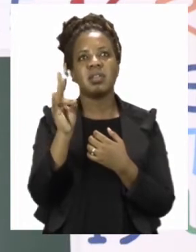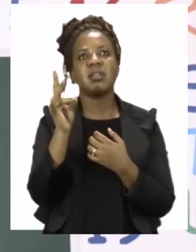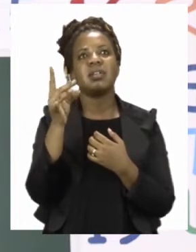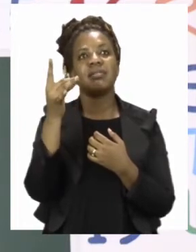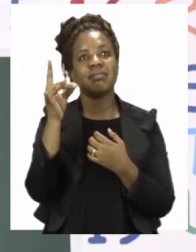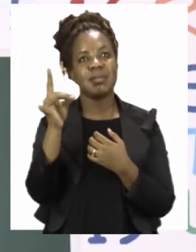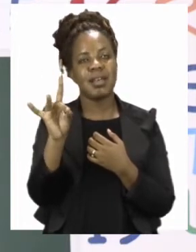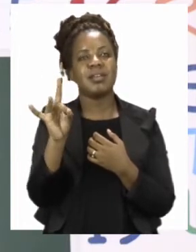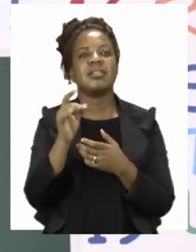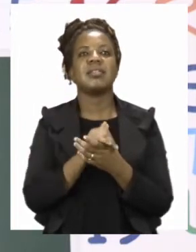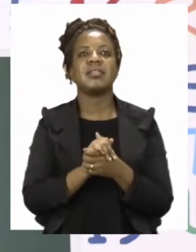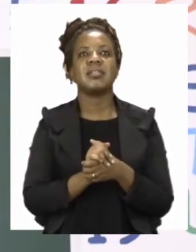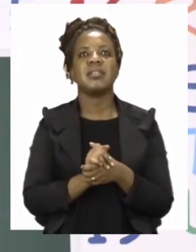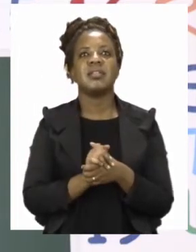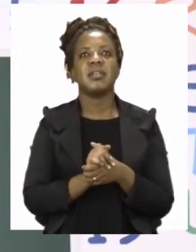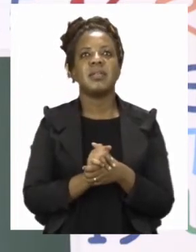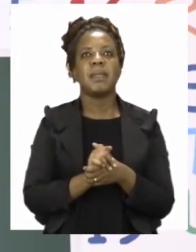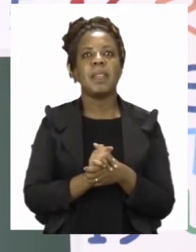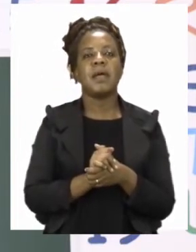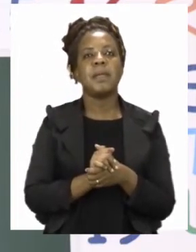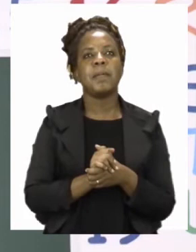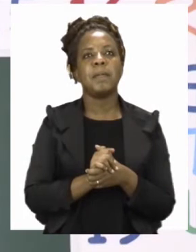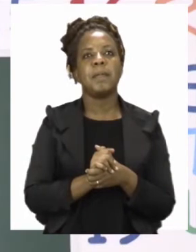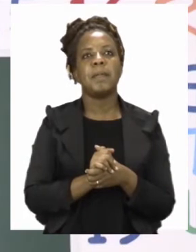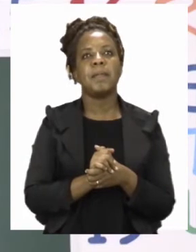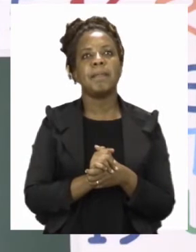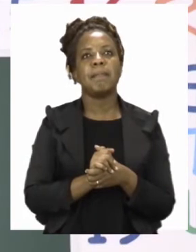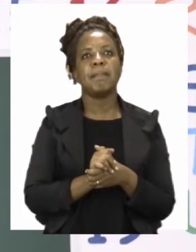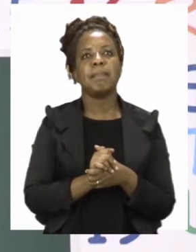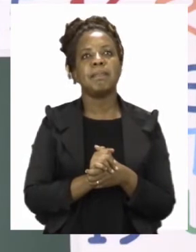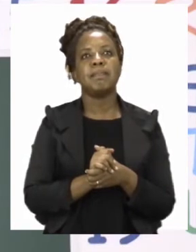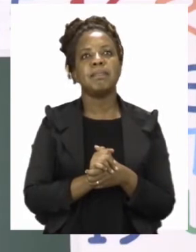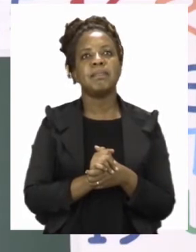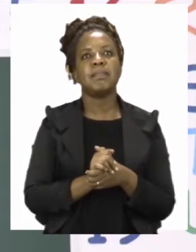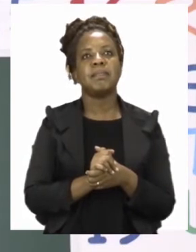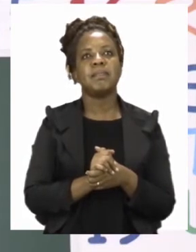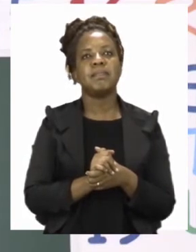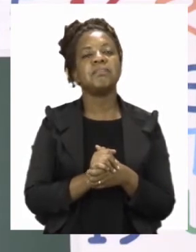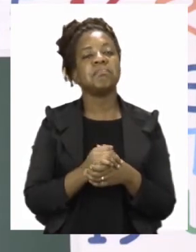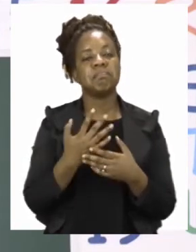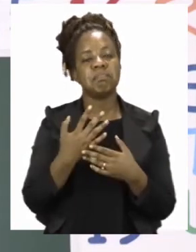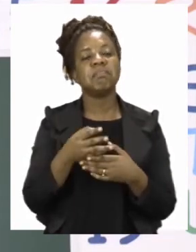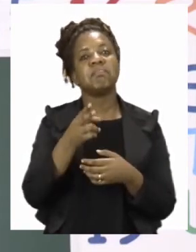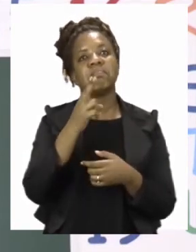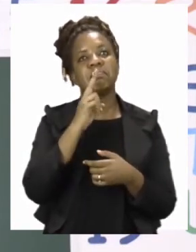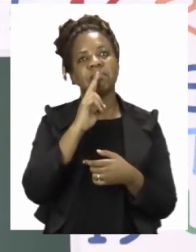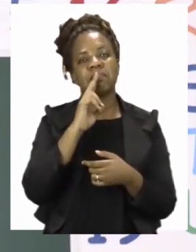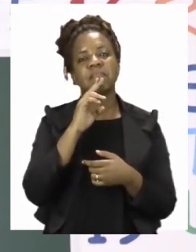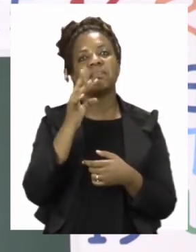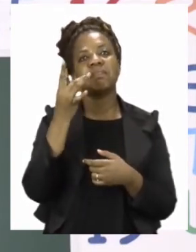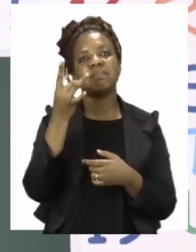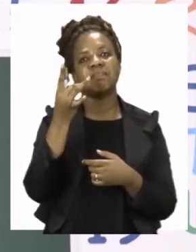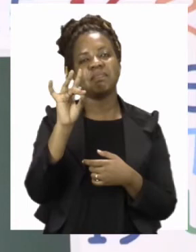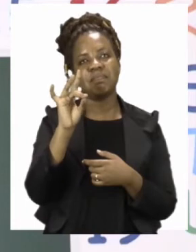6. Now we can use our fingers to count. We're going to start by counting backwards from